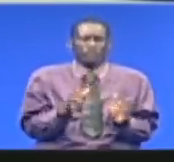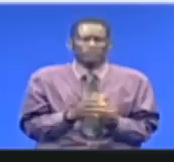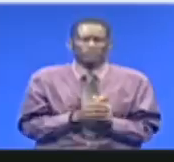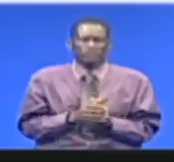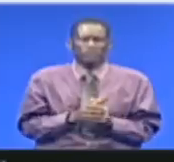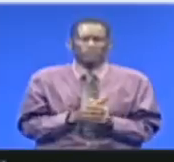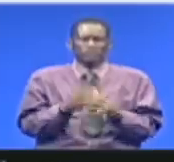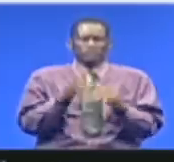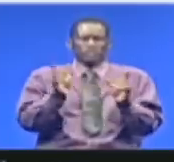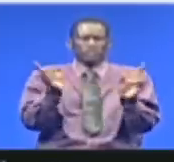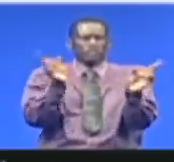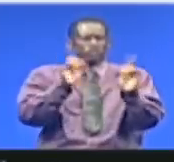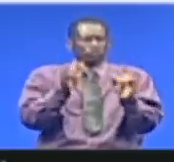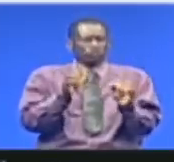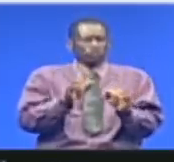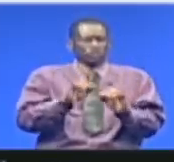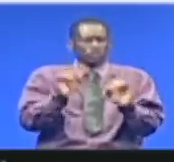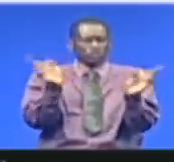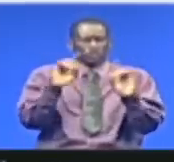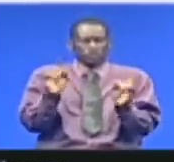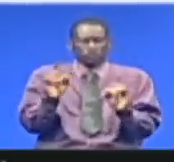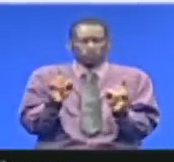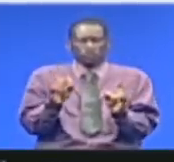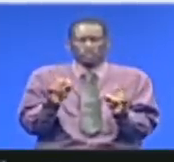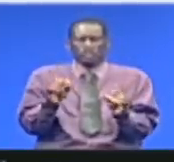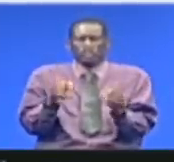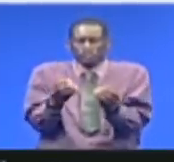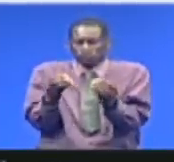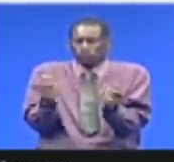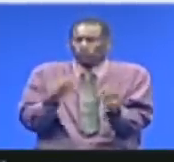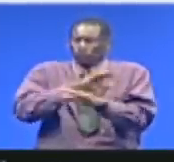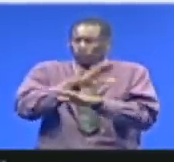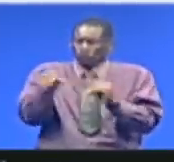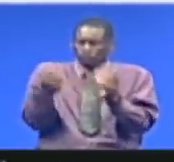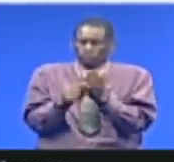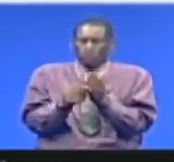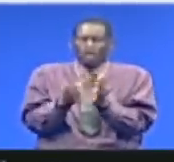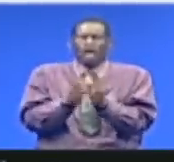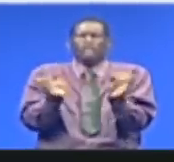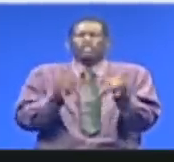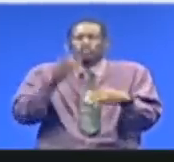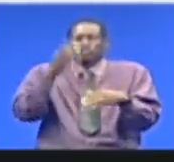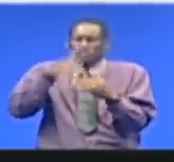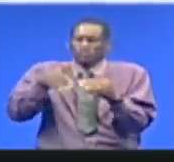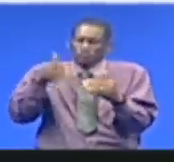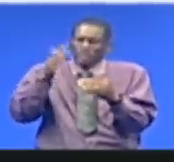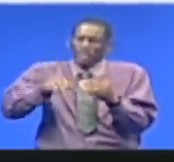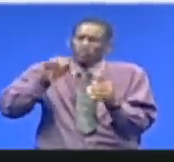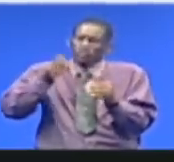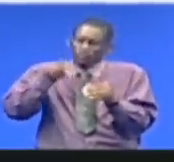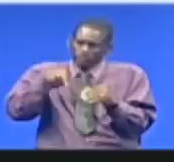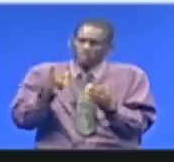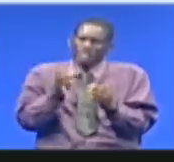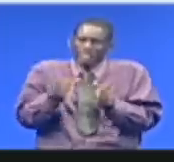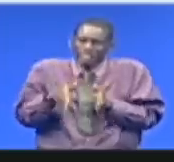It is not the panacea for all the problems, and it's not the end by itself. It's a means to an